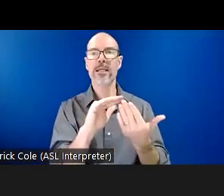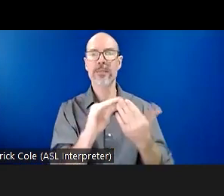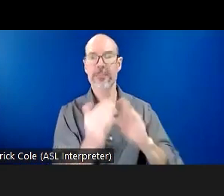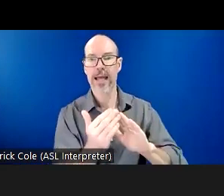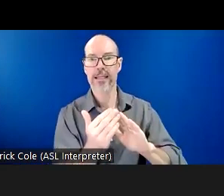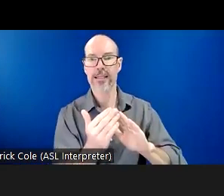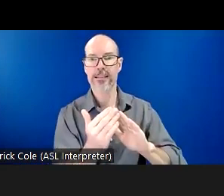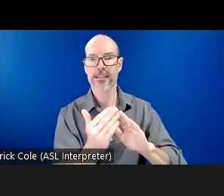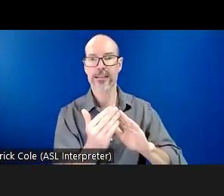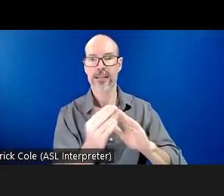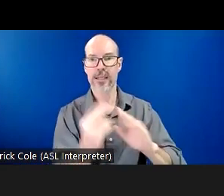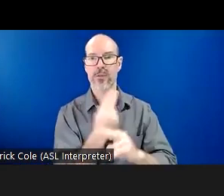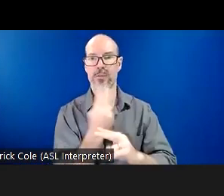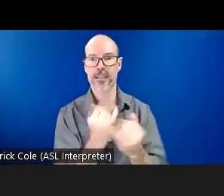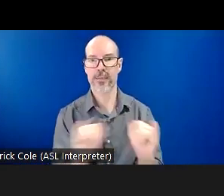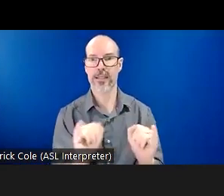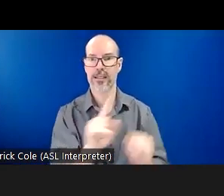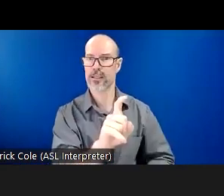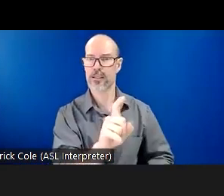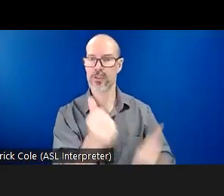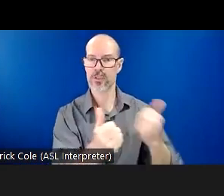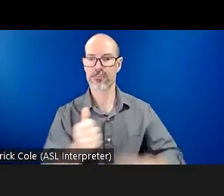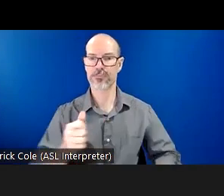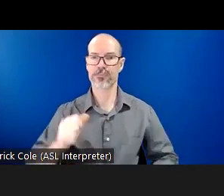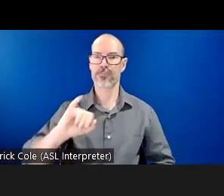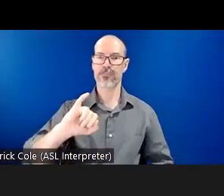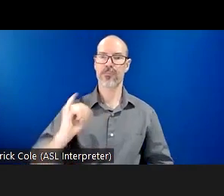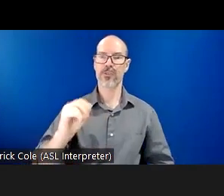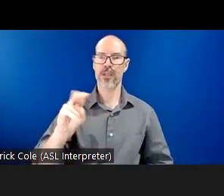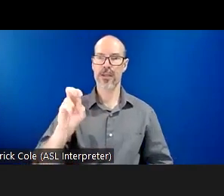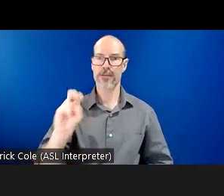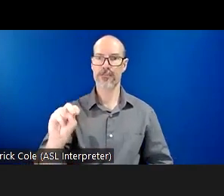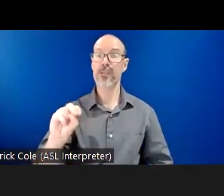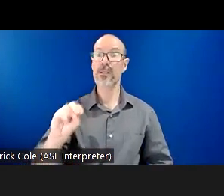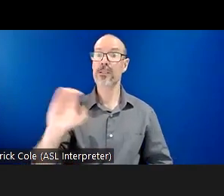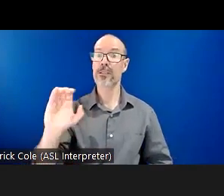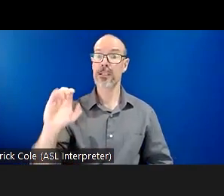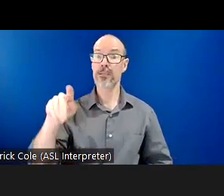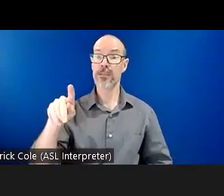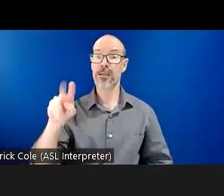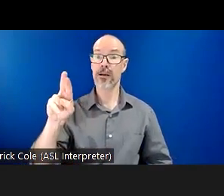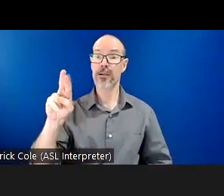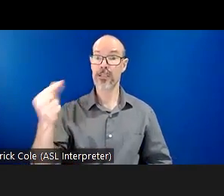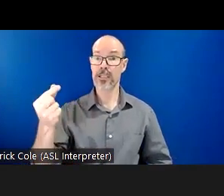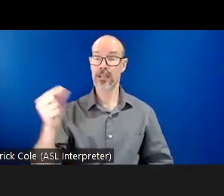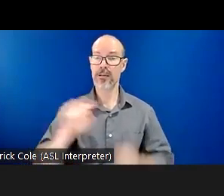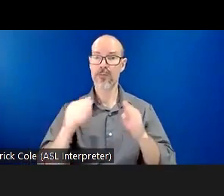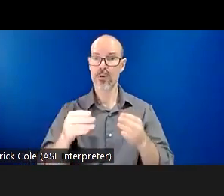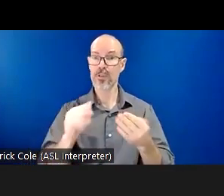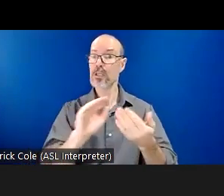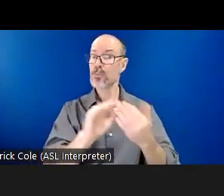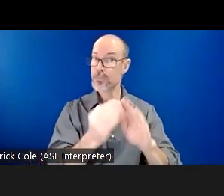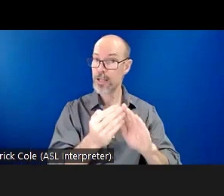independently? For the CPRG, the focus is on municipalities, regional planning agencies or